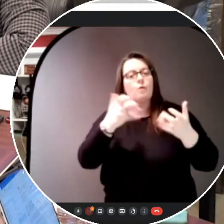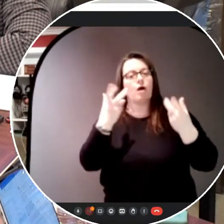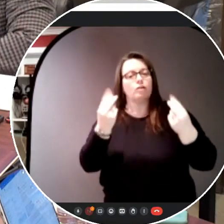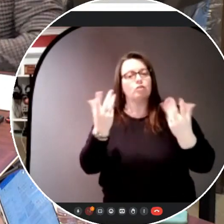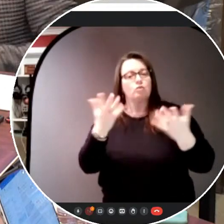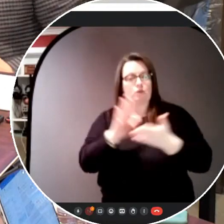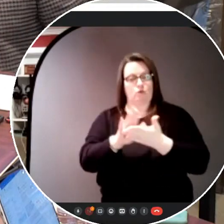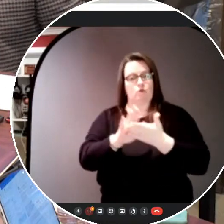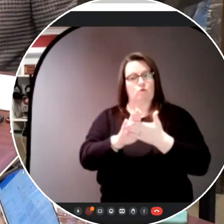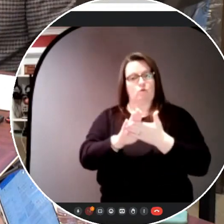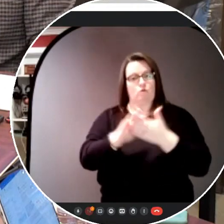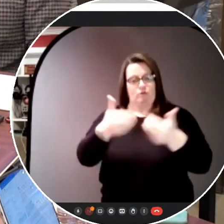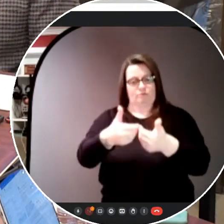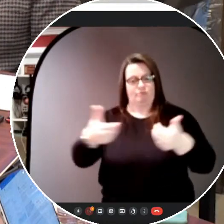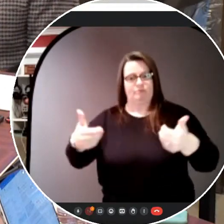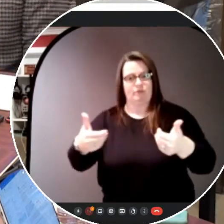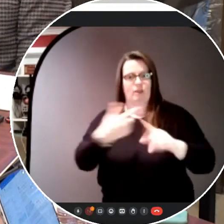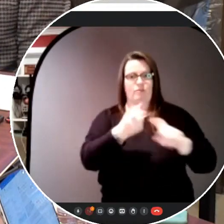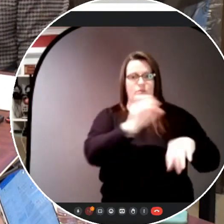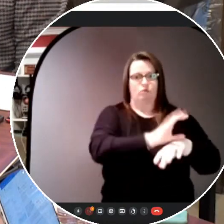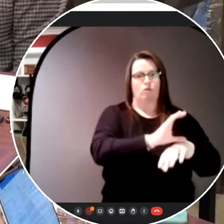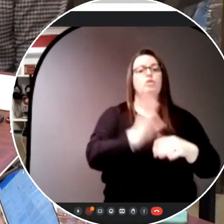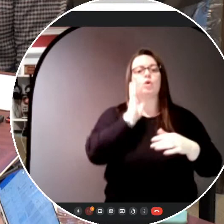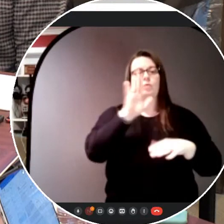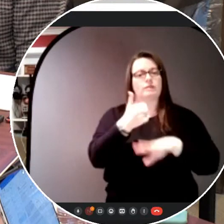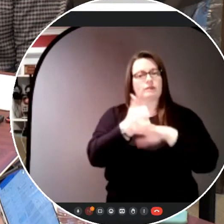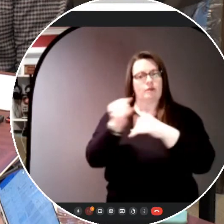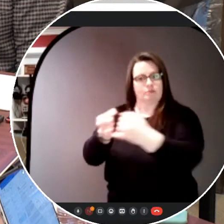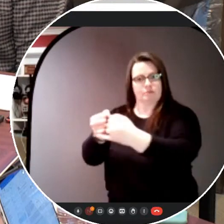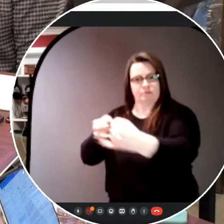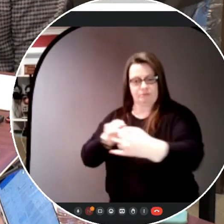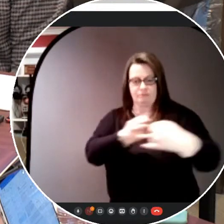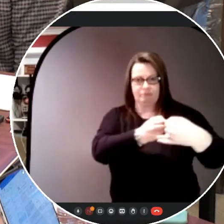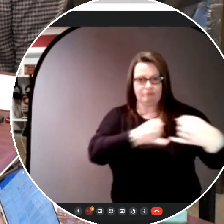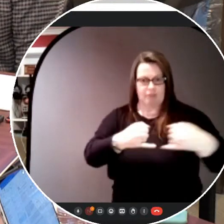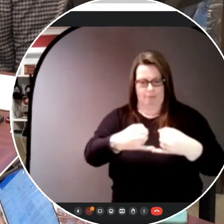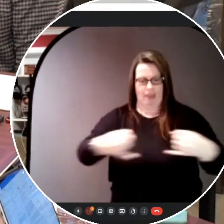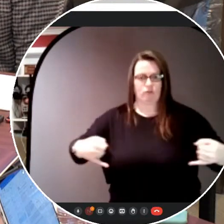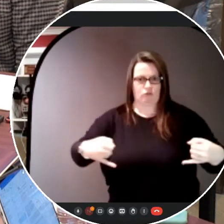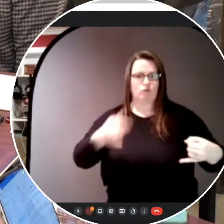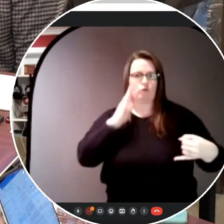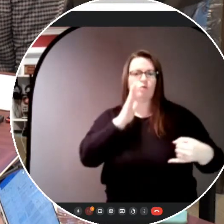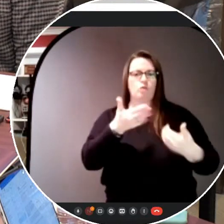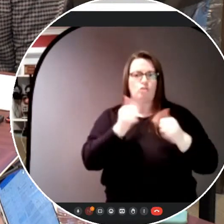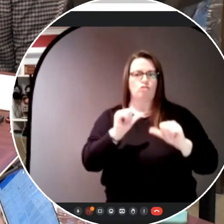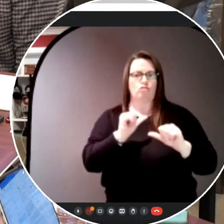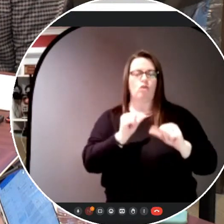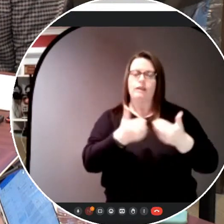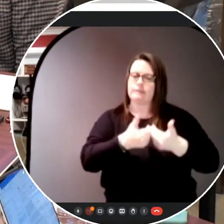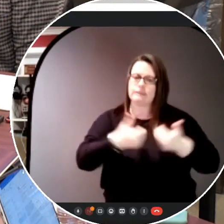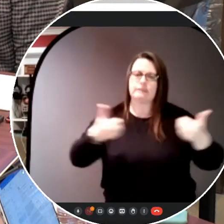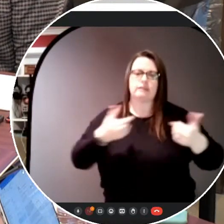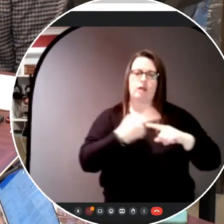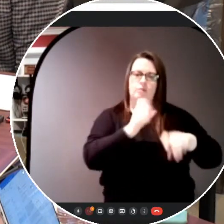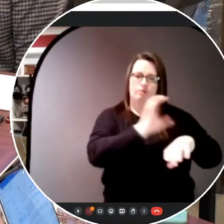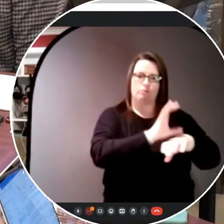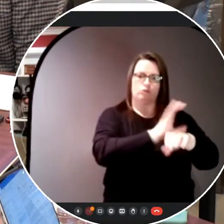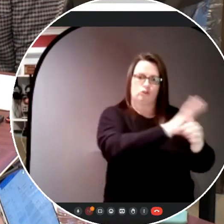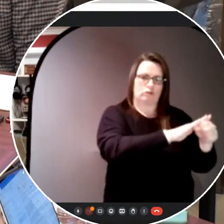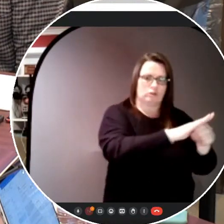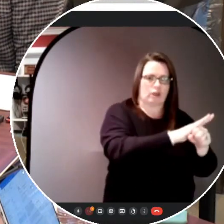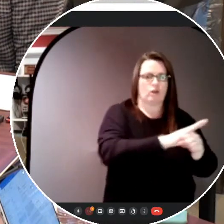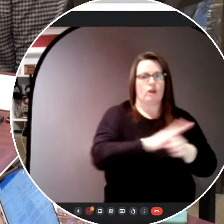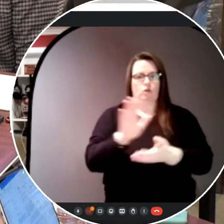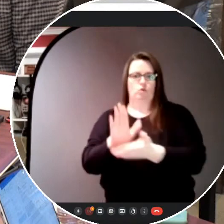boundaries now, which wasn't previously done. So we'll try to be completely separate from the church's sites if we can and have the school be